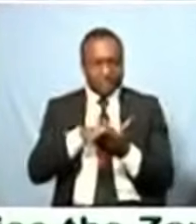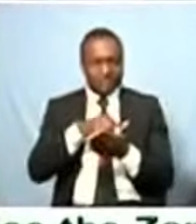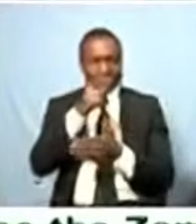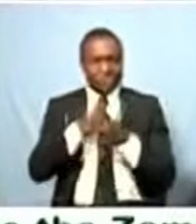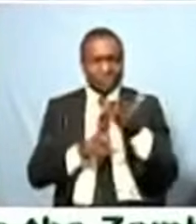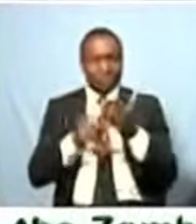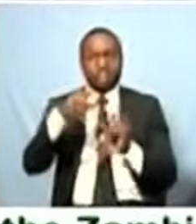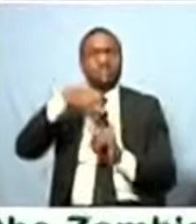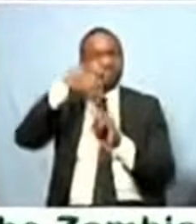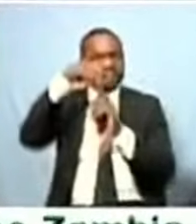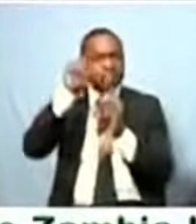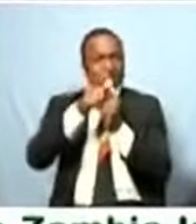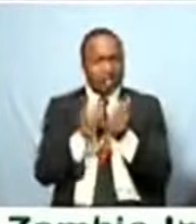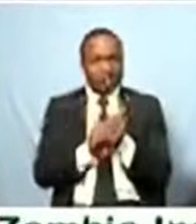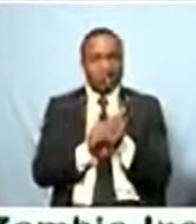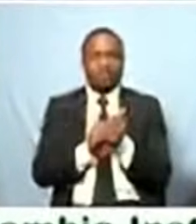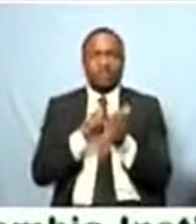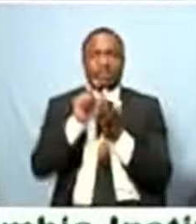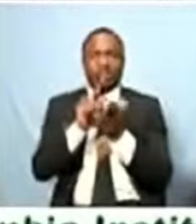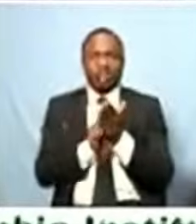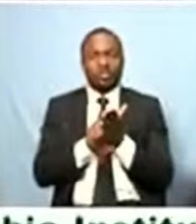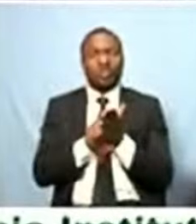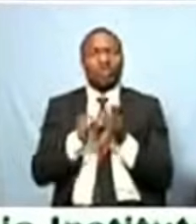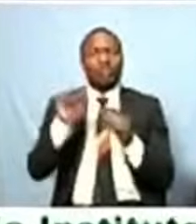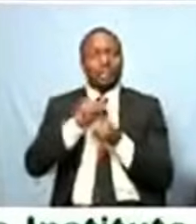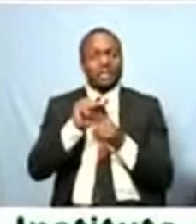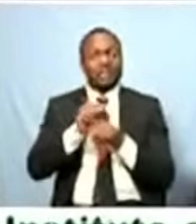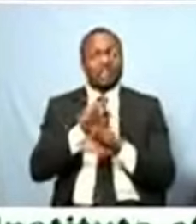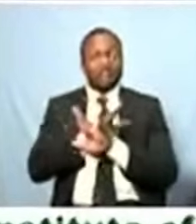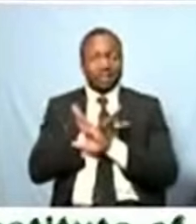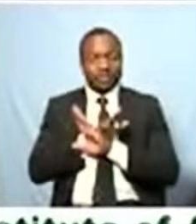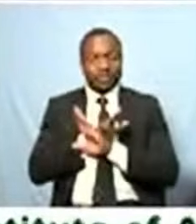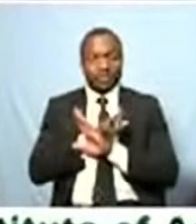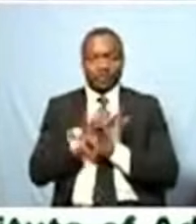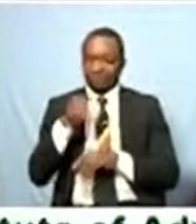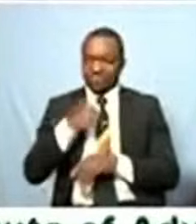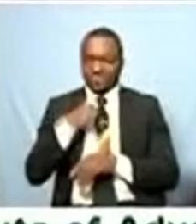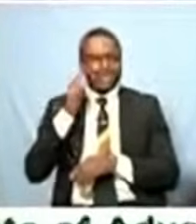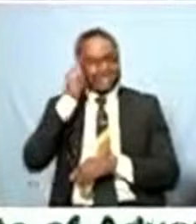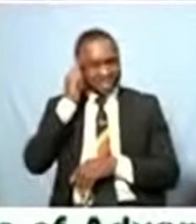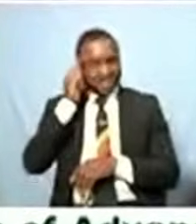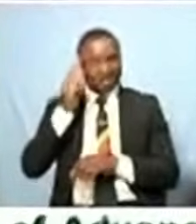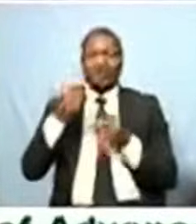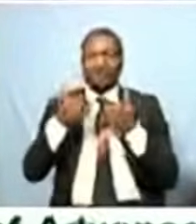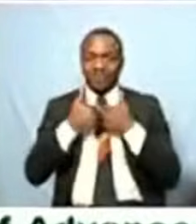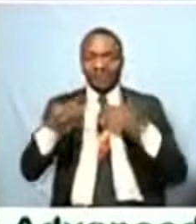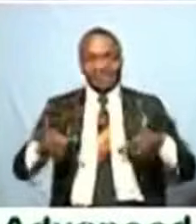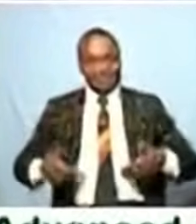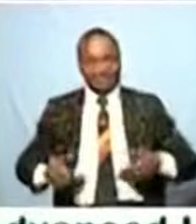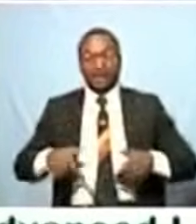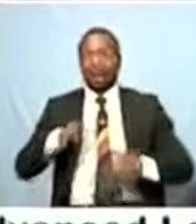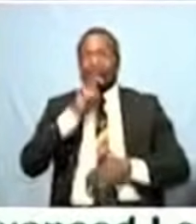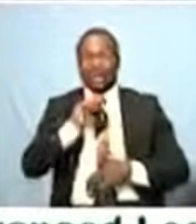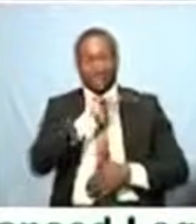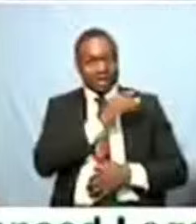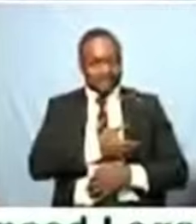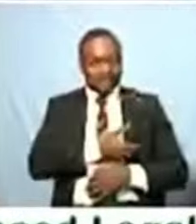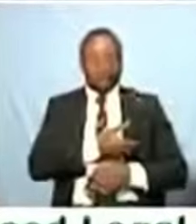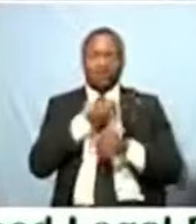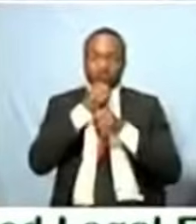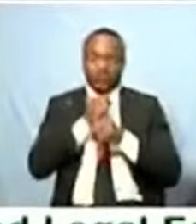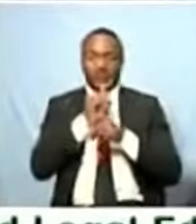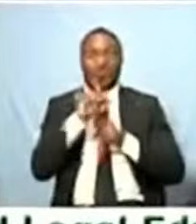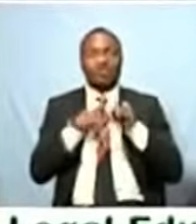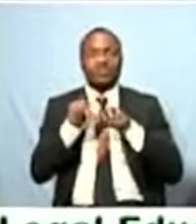is so special about our legal practice in Zambia? For me, I think that we have young men and women, even elderly